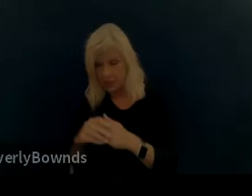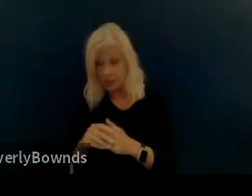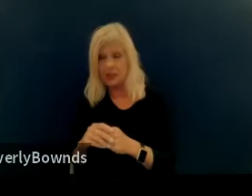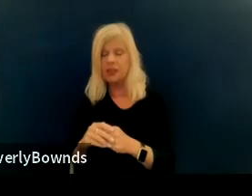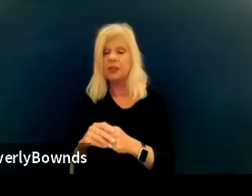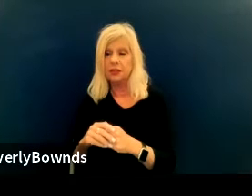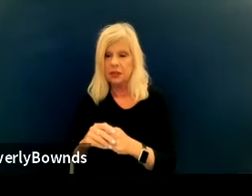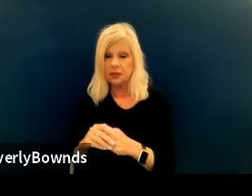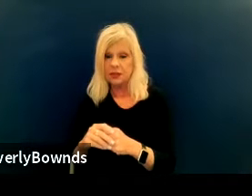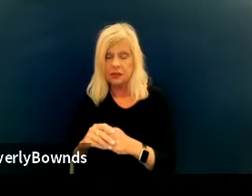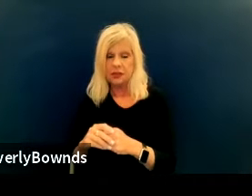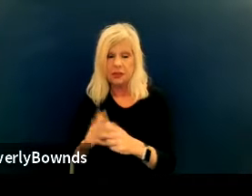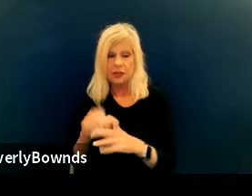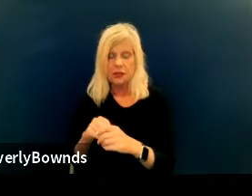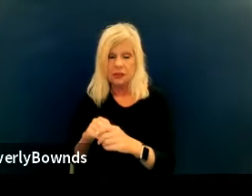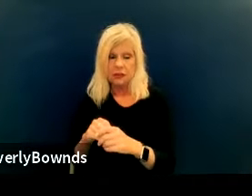inclusive physical,